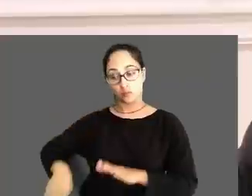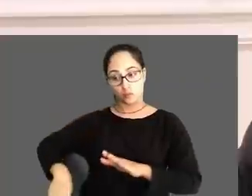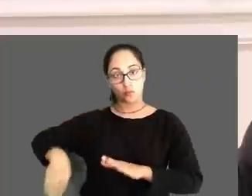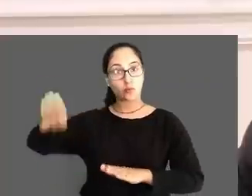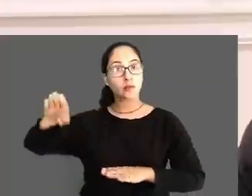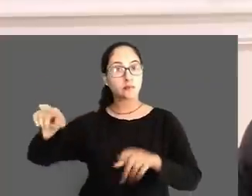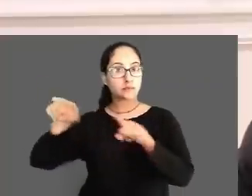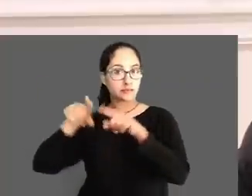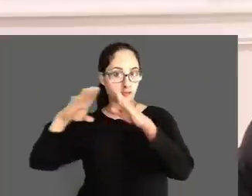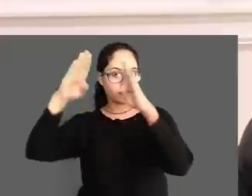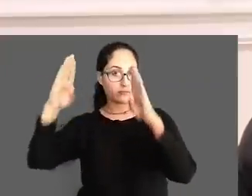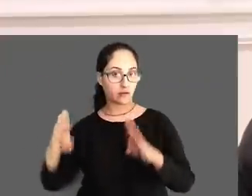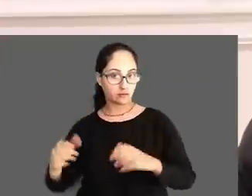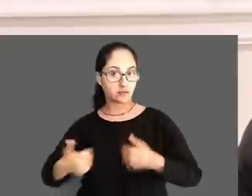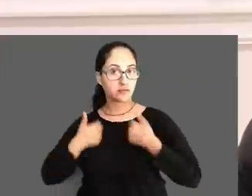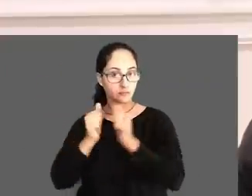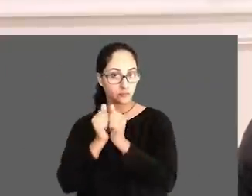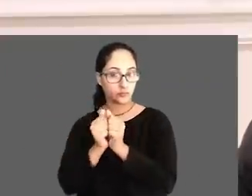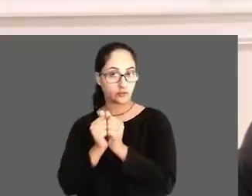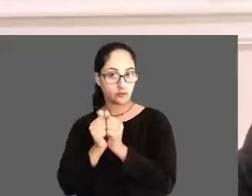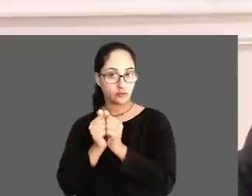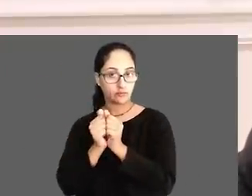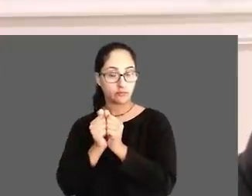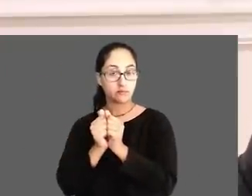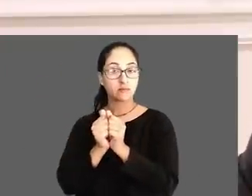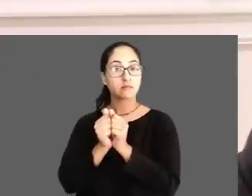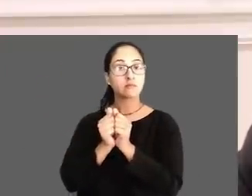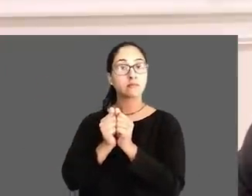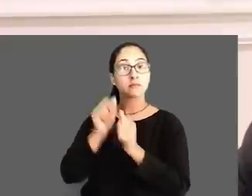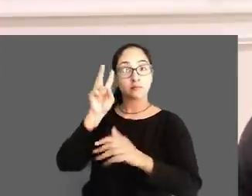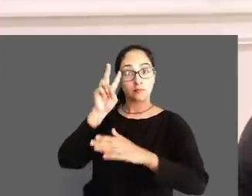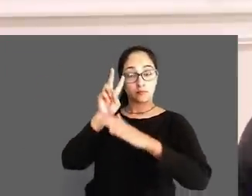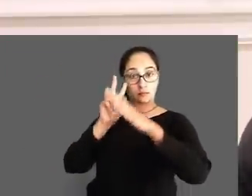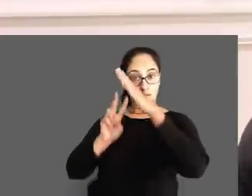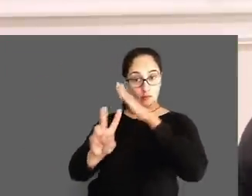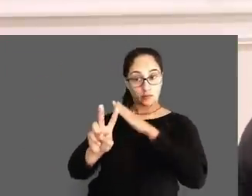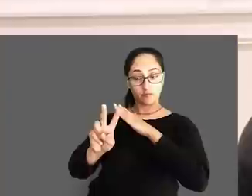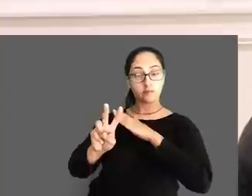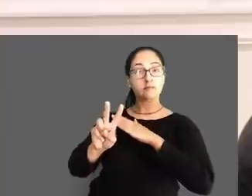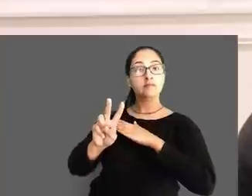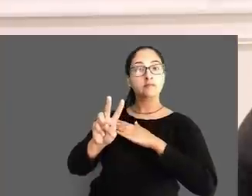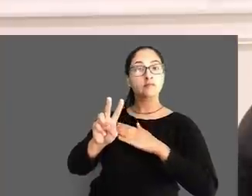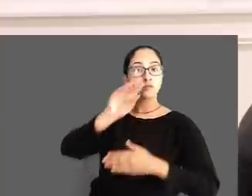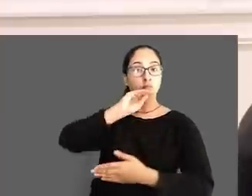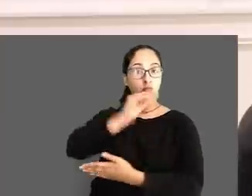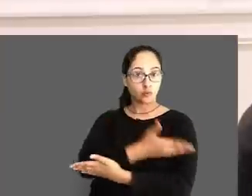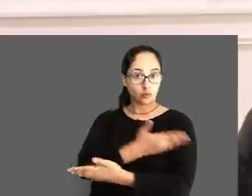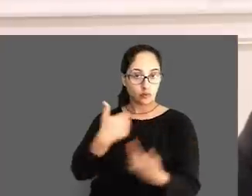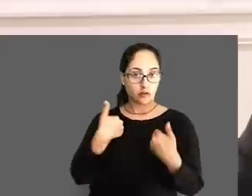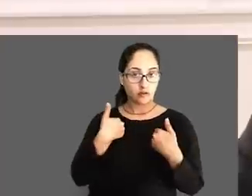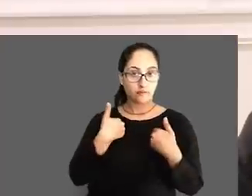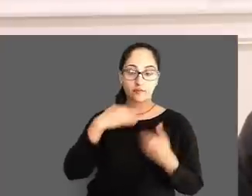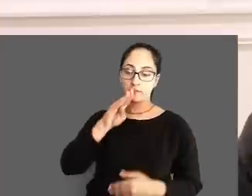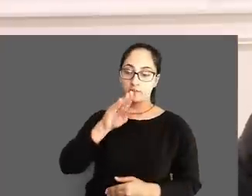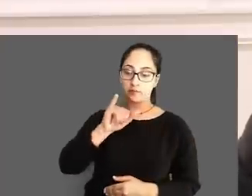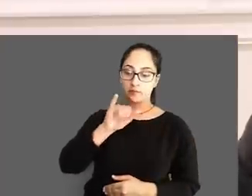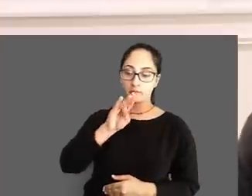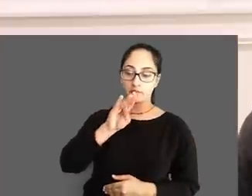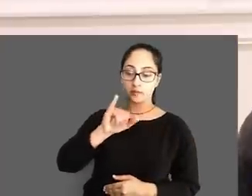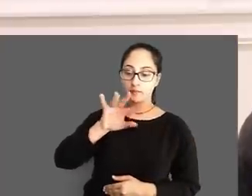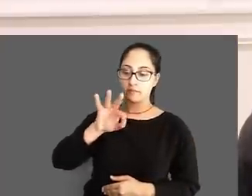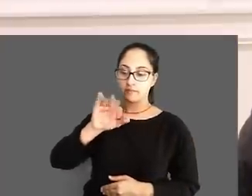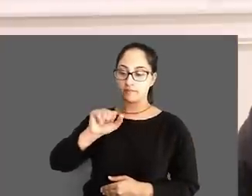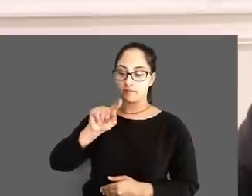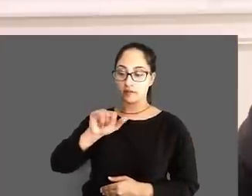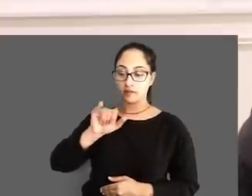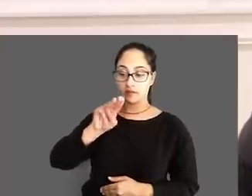And as we know, Hazrat Ali was given the honor of marrying the beloved daughter of the